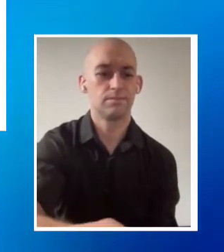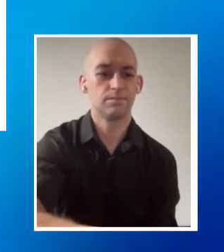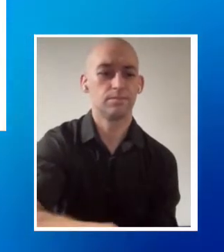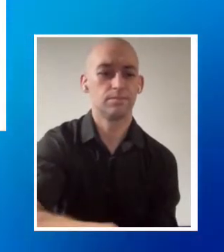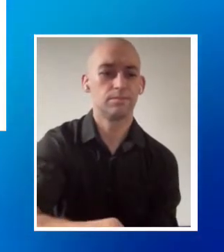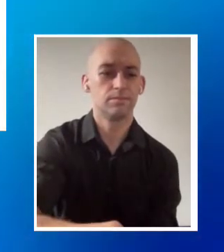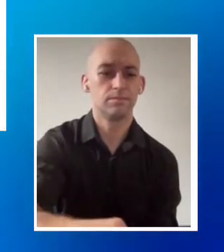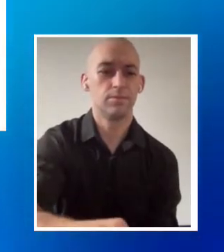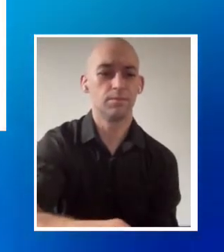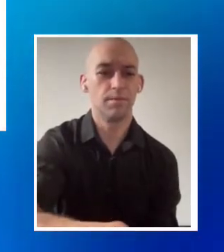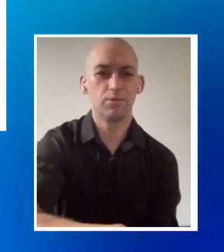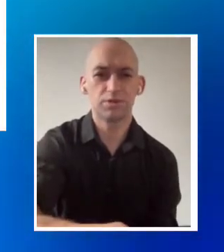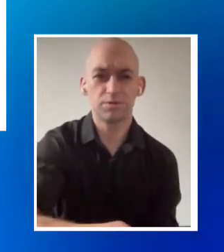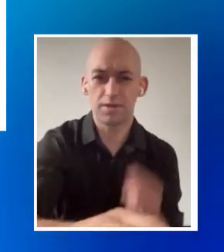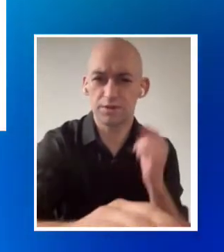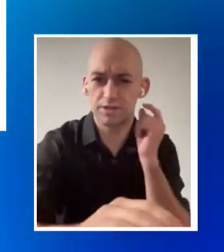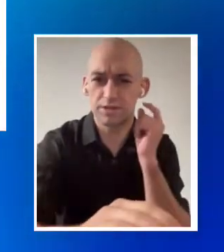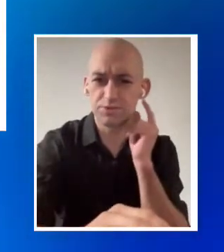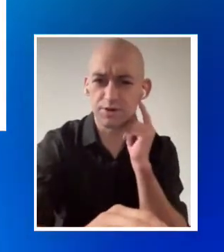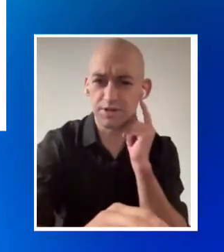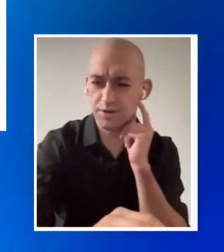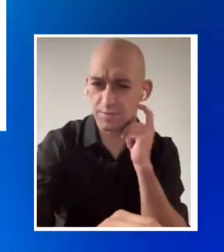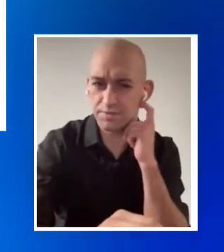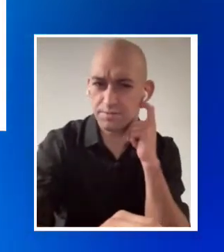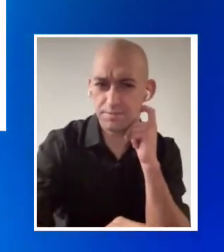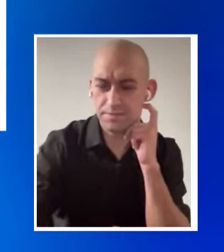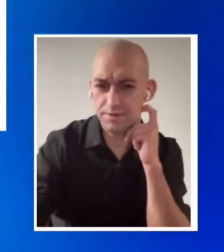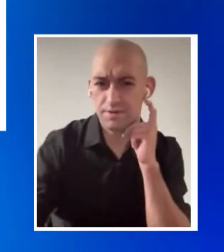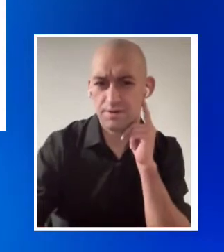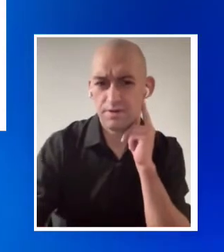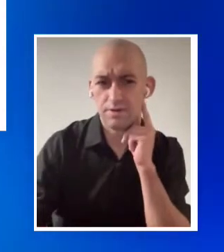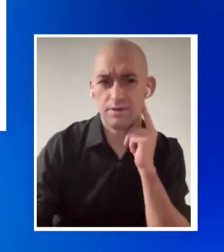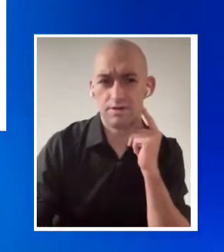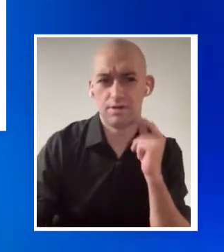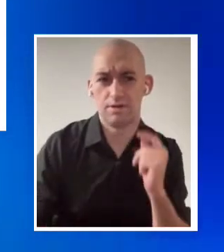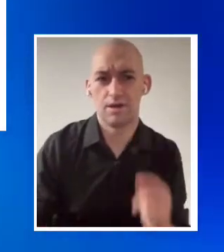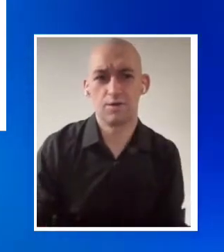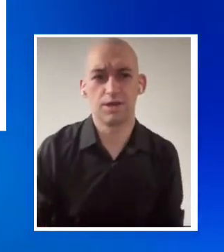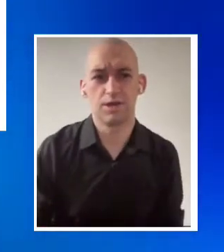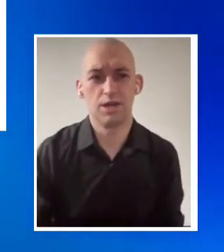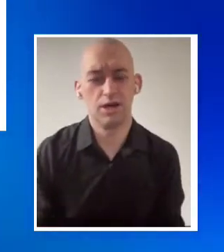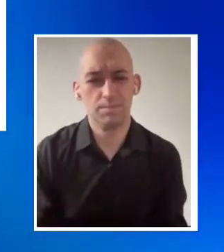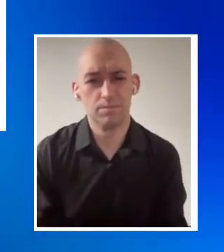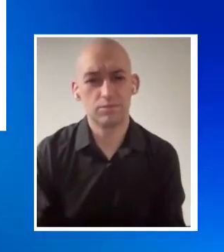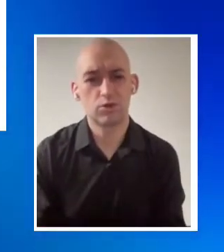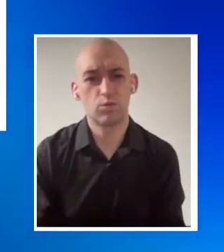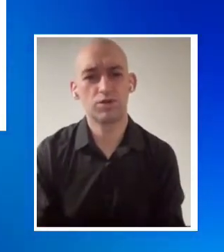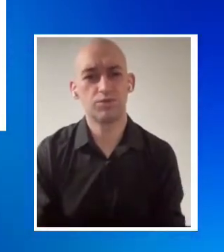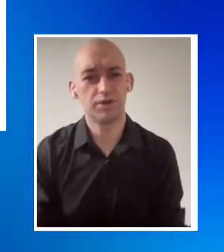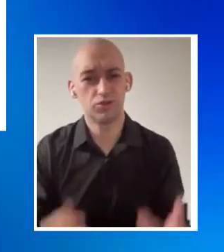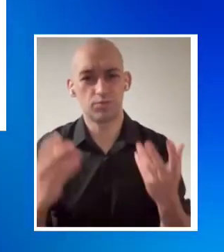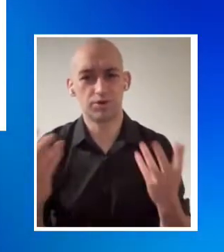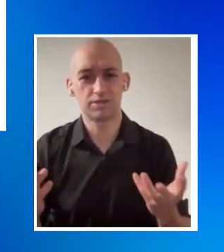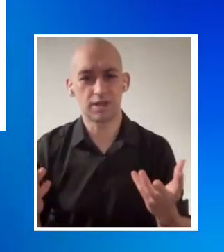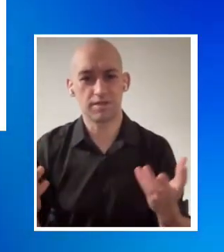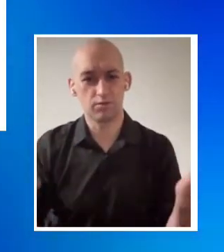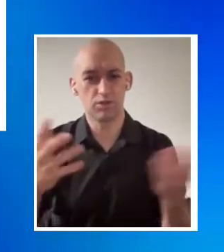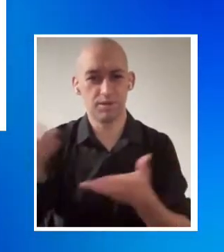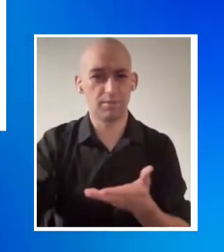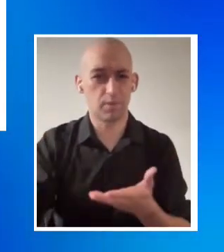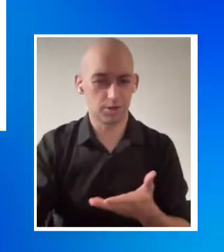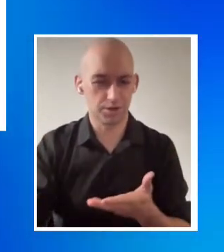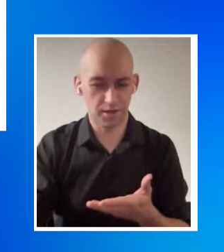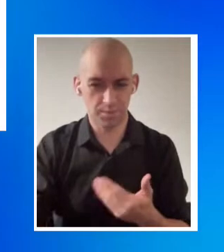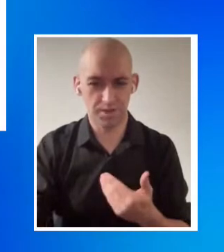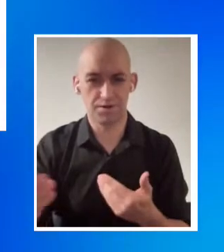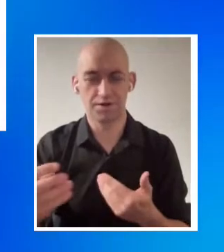Okay. Yep. Am I able to bother you guys? I'm sorry. Can you hear me? Okay. So we're doing interpreting sign language.